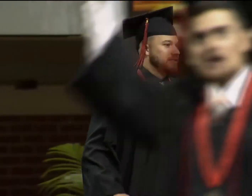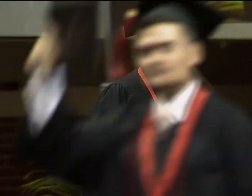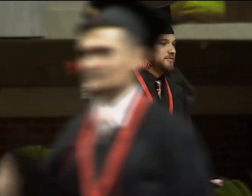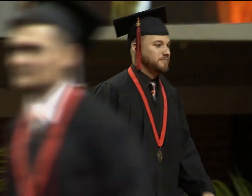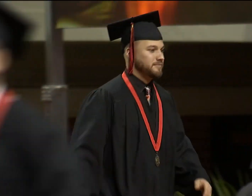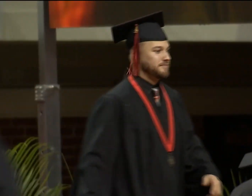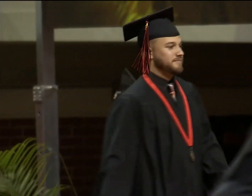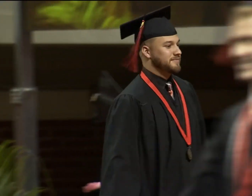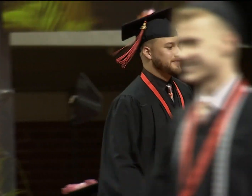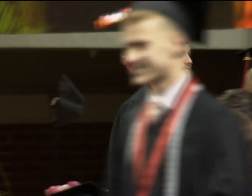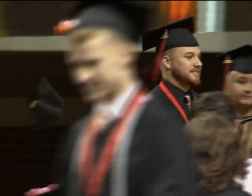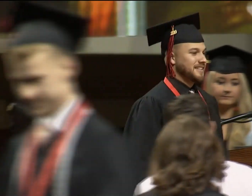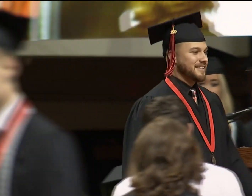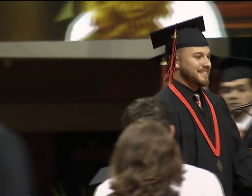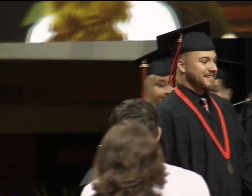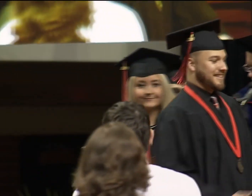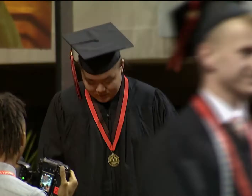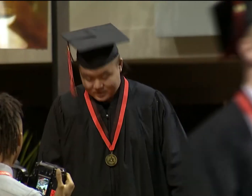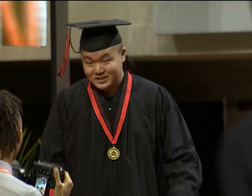Blake Pennington.